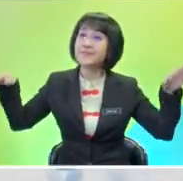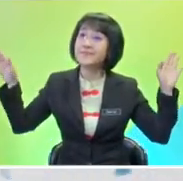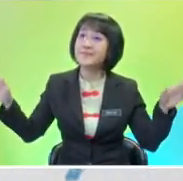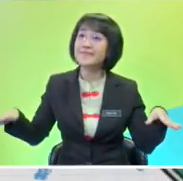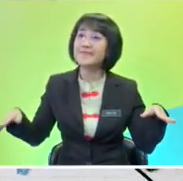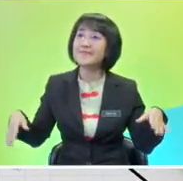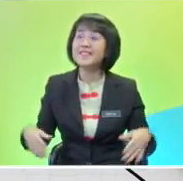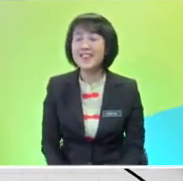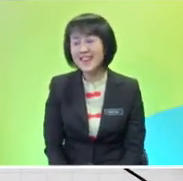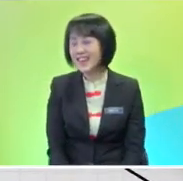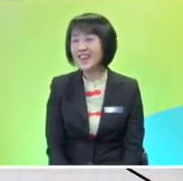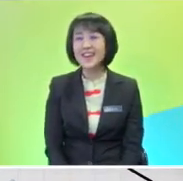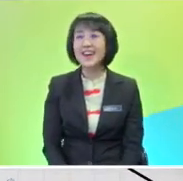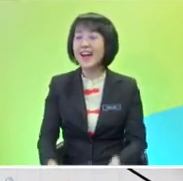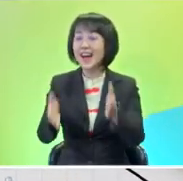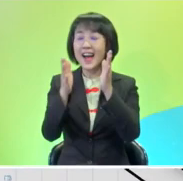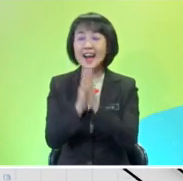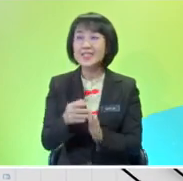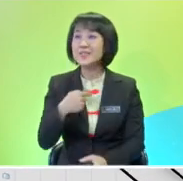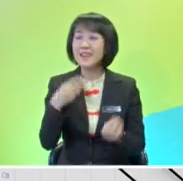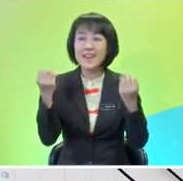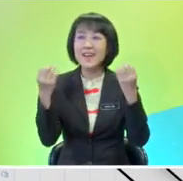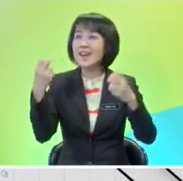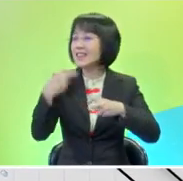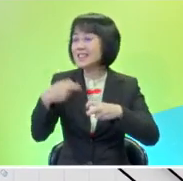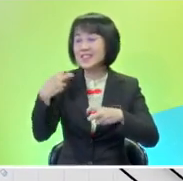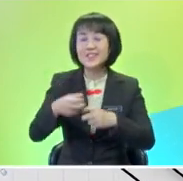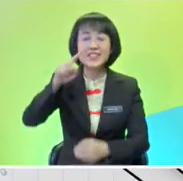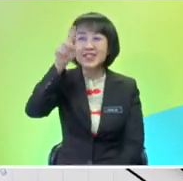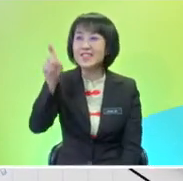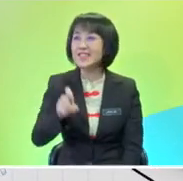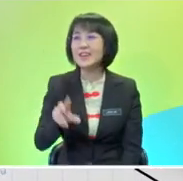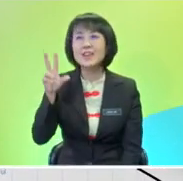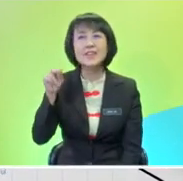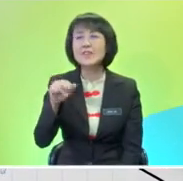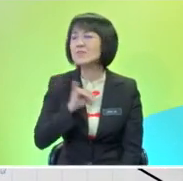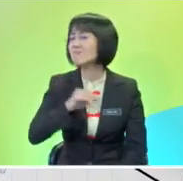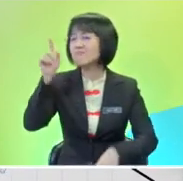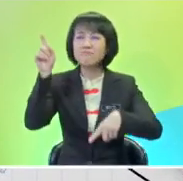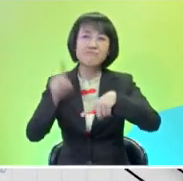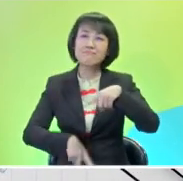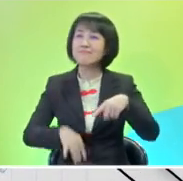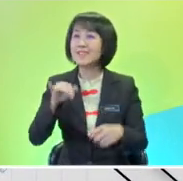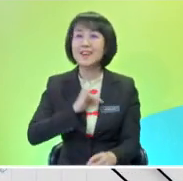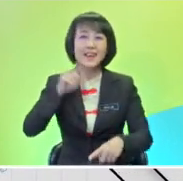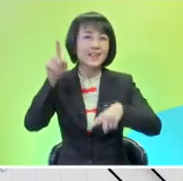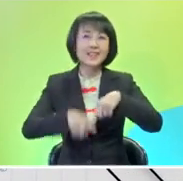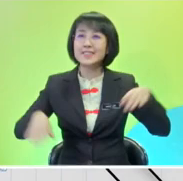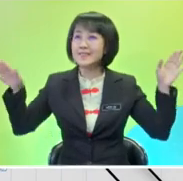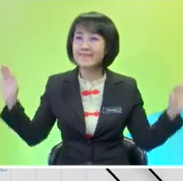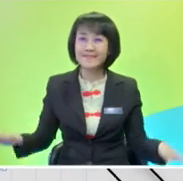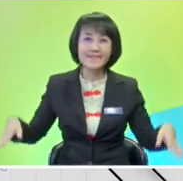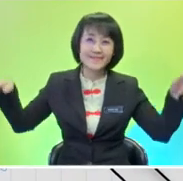Oh, they're asking me a lot of difficult questions. No, I can't. I can't